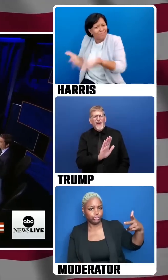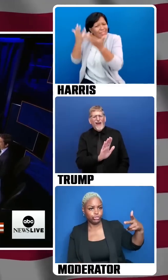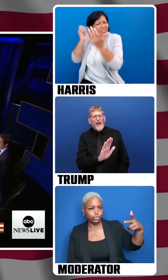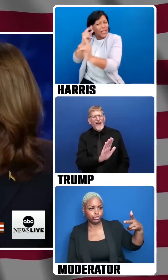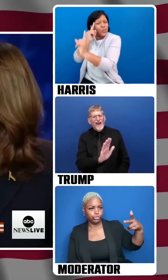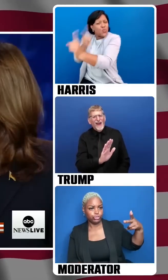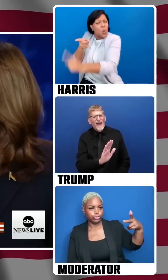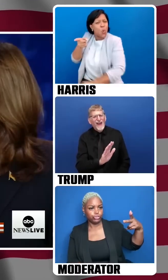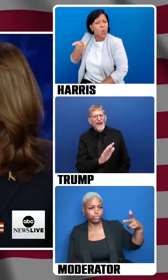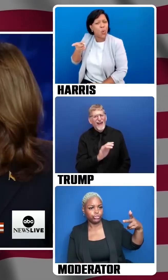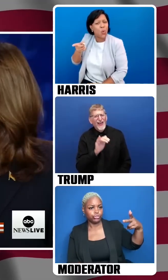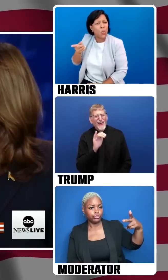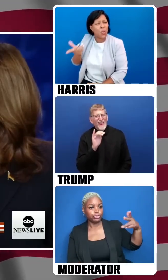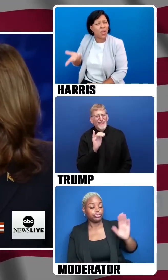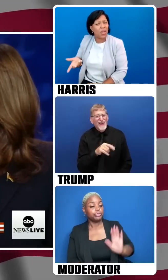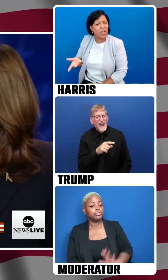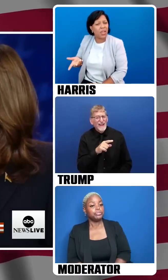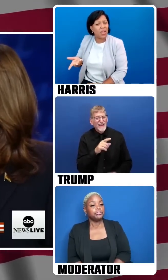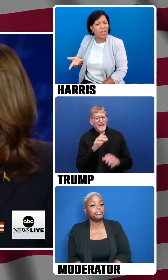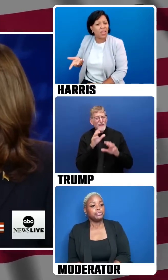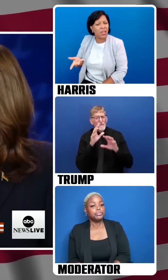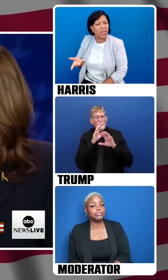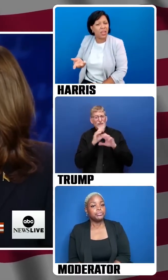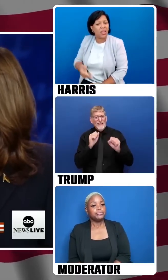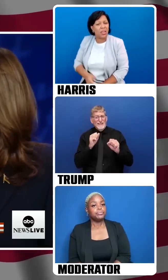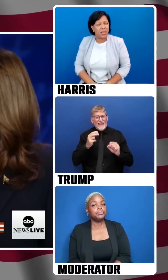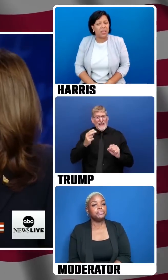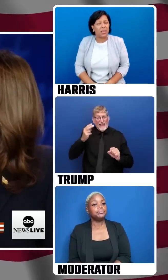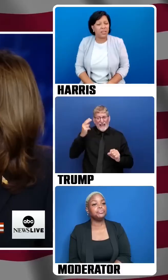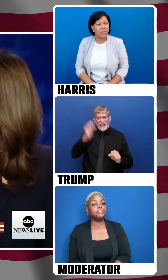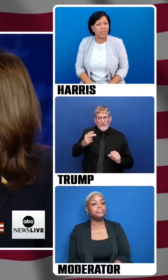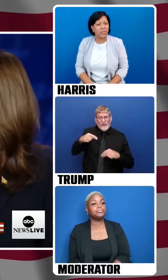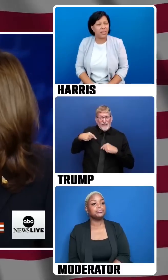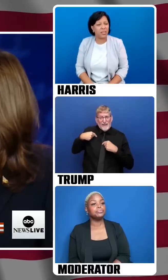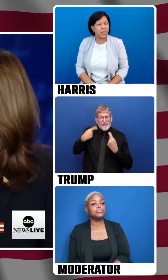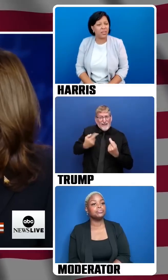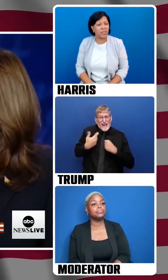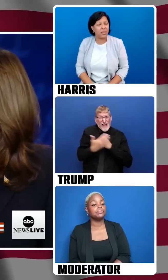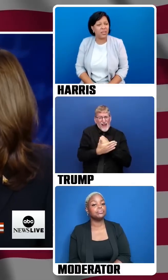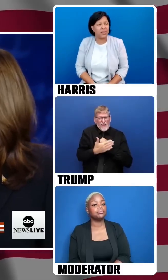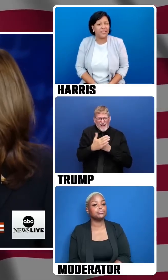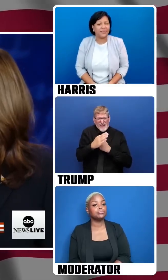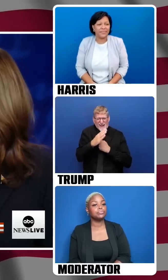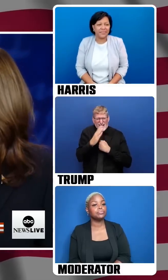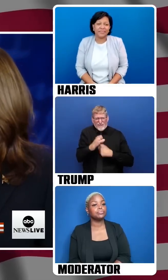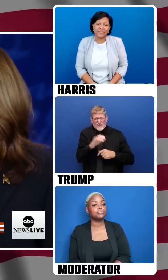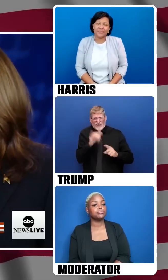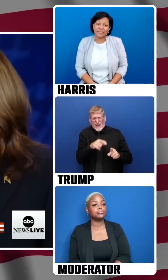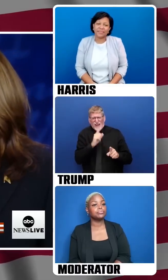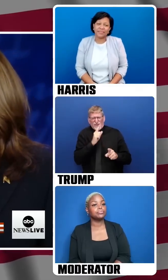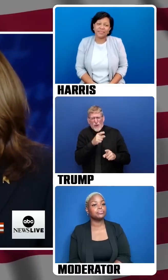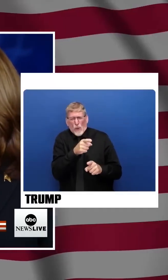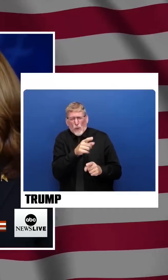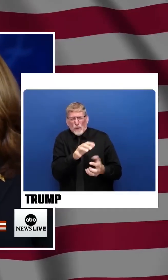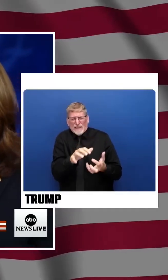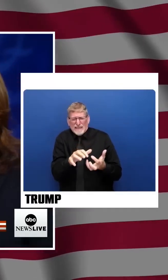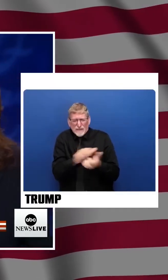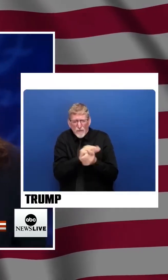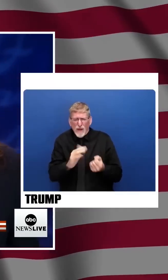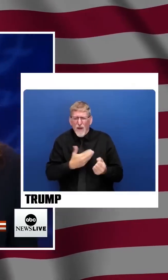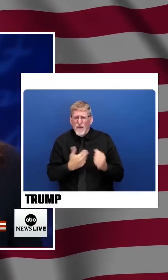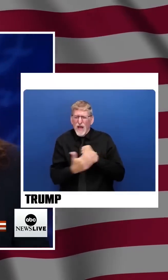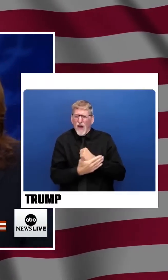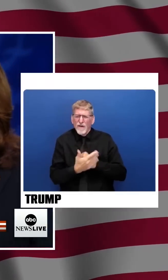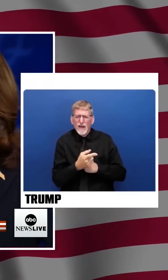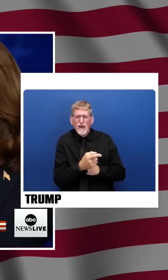presidency in the history of our country. There's never been anything like it. They're destroying our country, and they come up with things